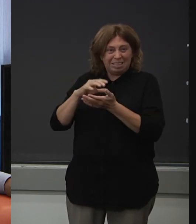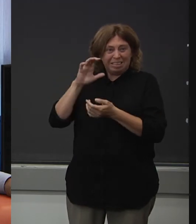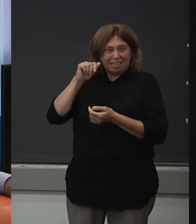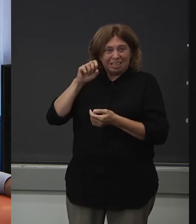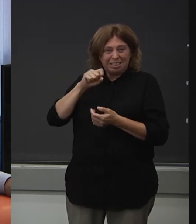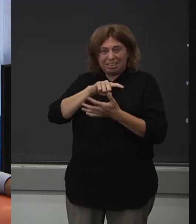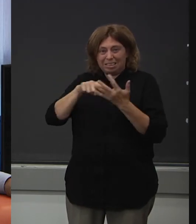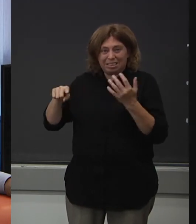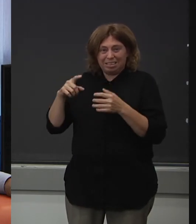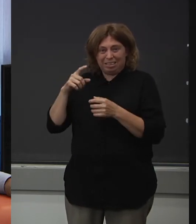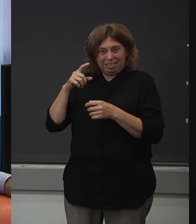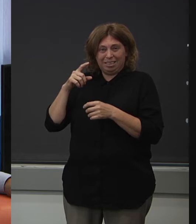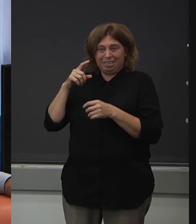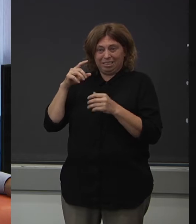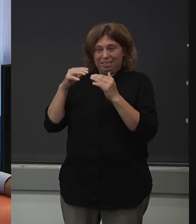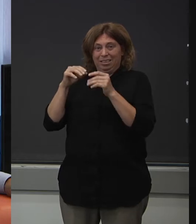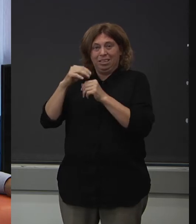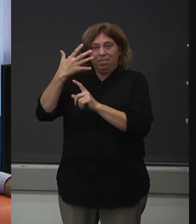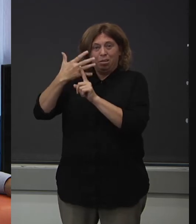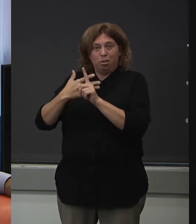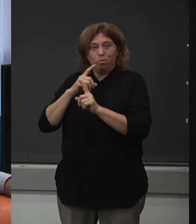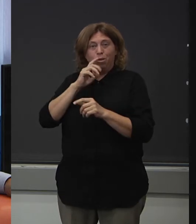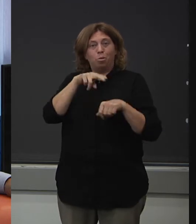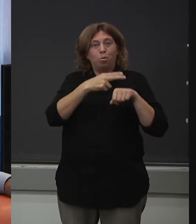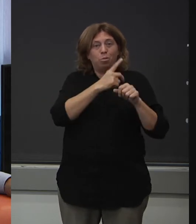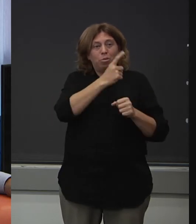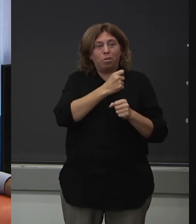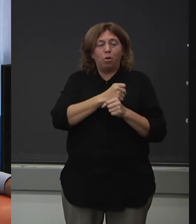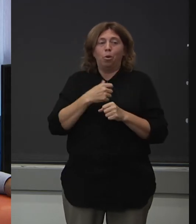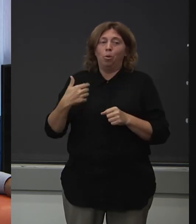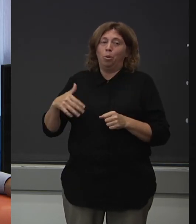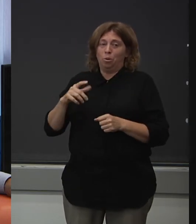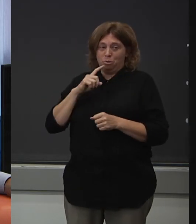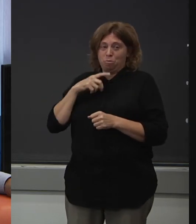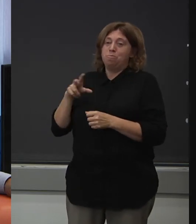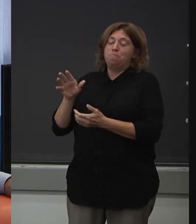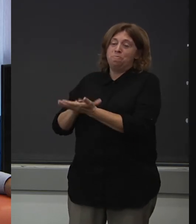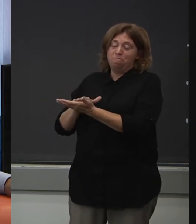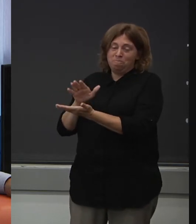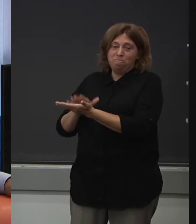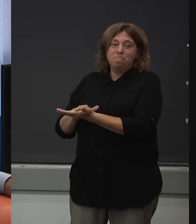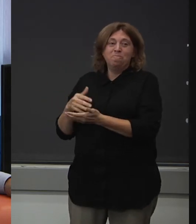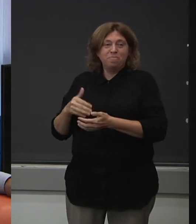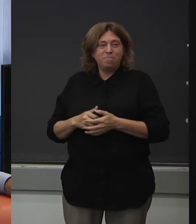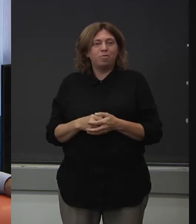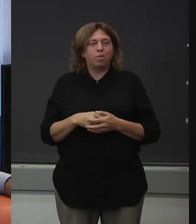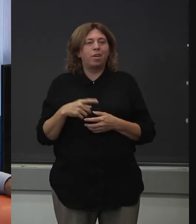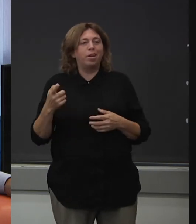is impressive. Kudos to you guys. Thank you. I've got some very hardworking staff.